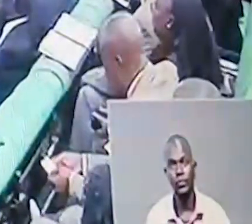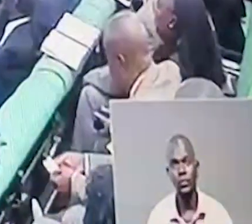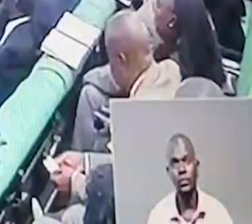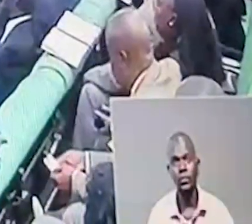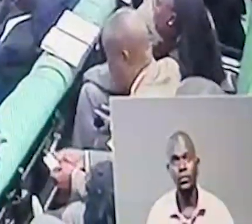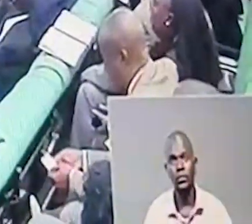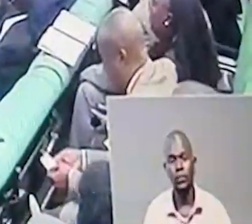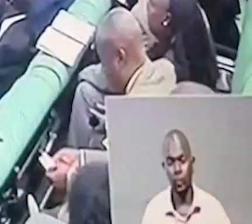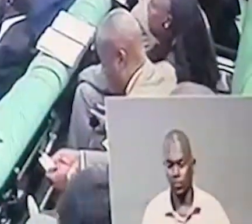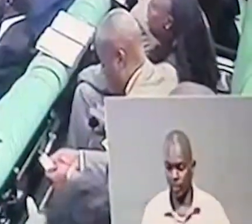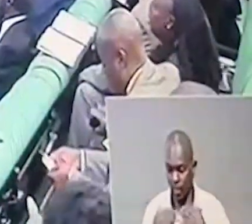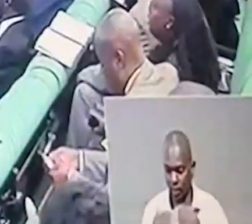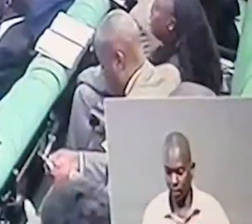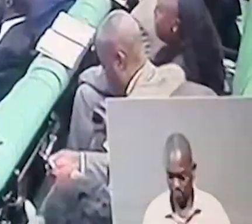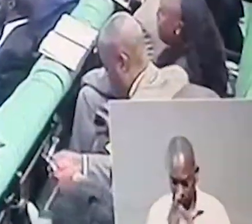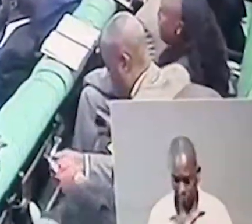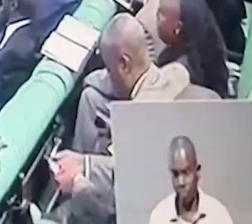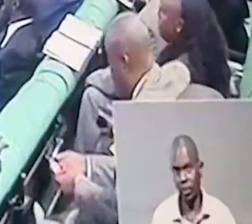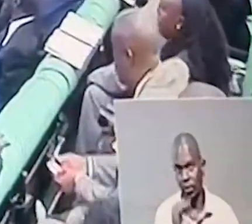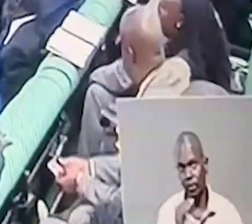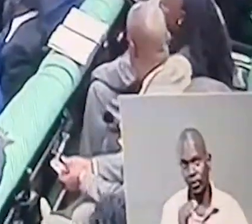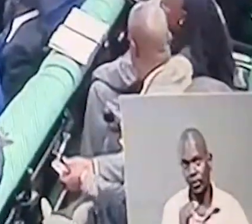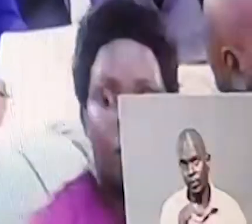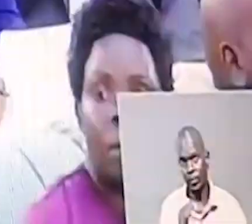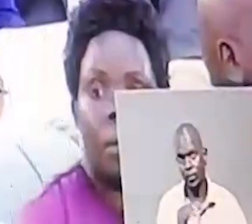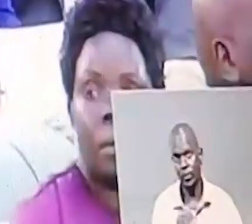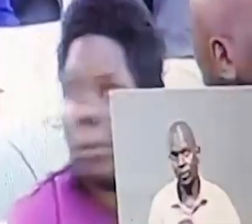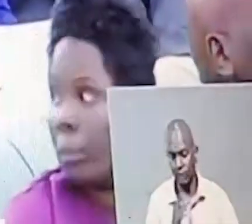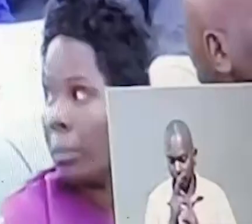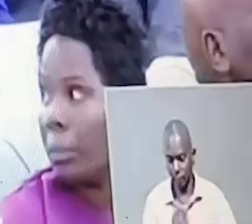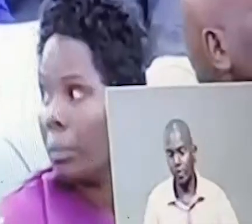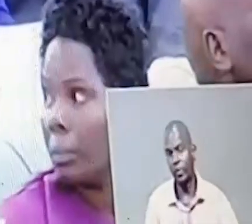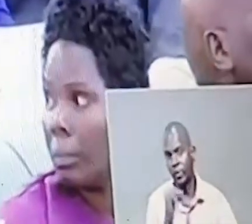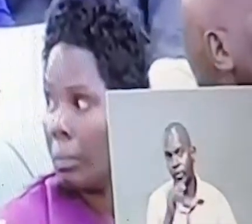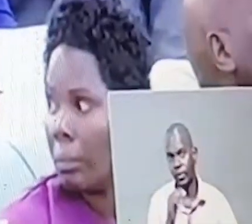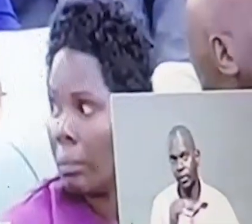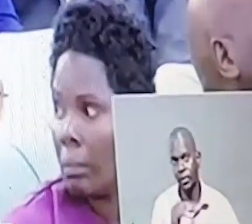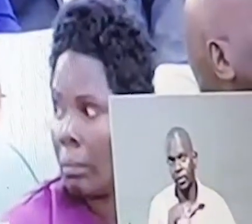I thank you, Right Honourable Speaker. Thank you. Right Honourable Speaker,